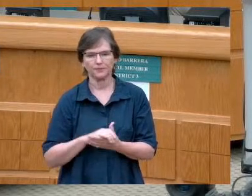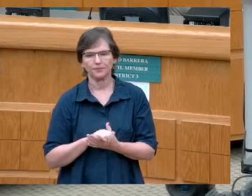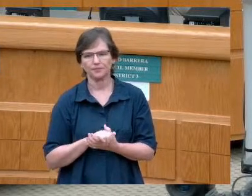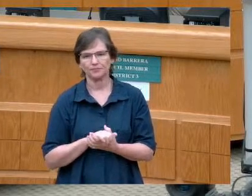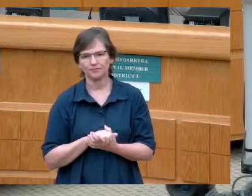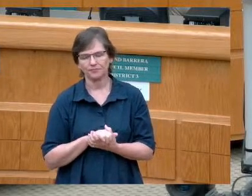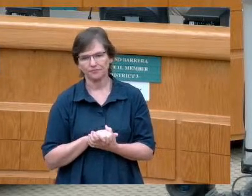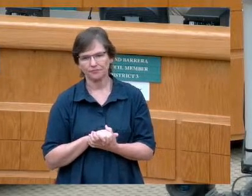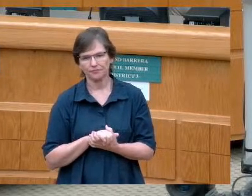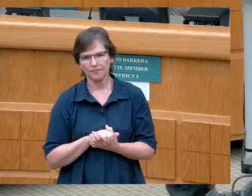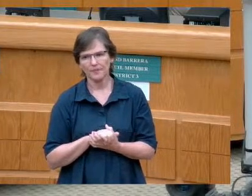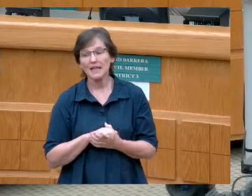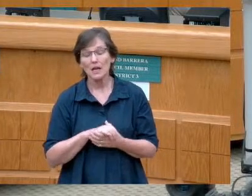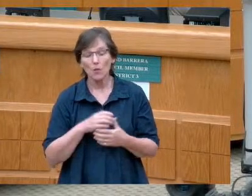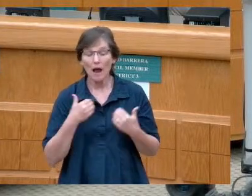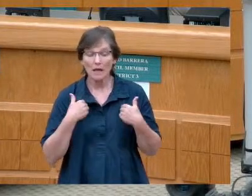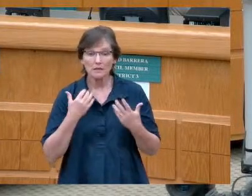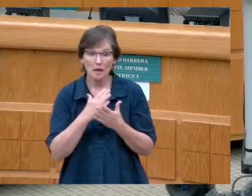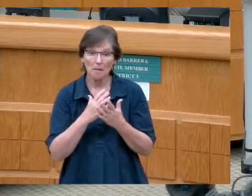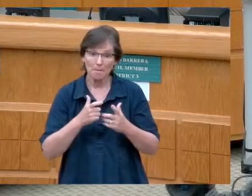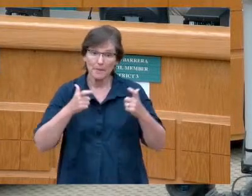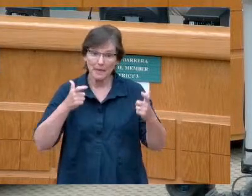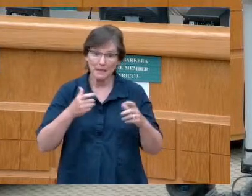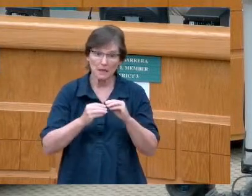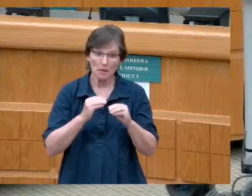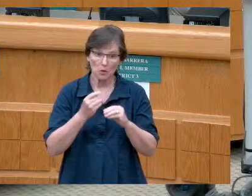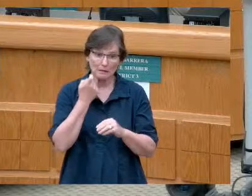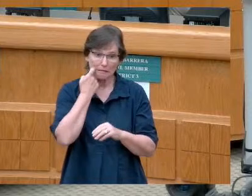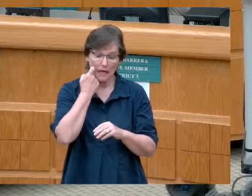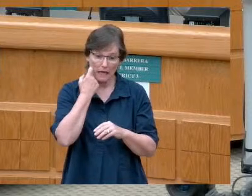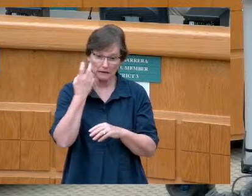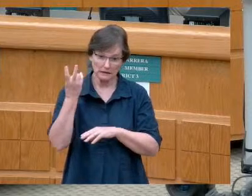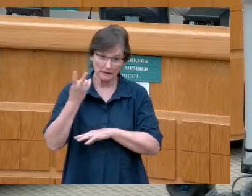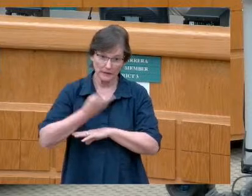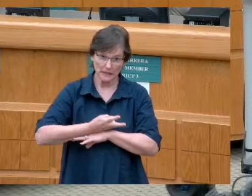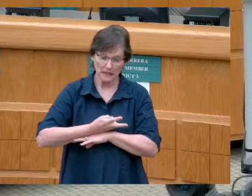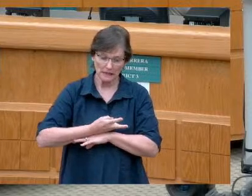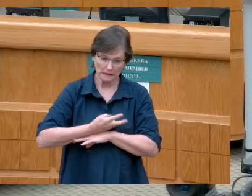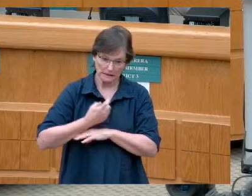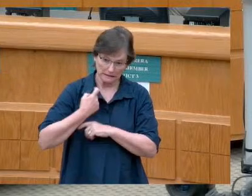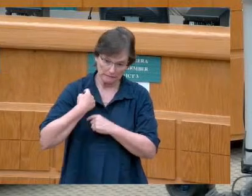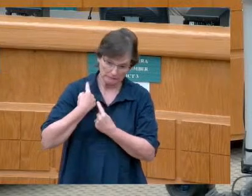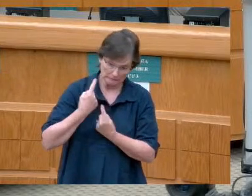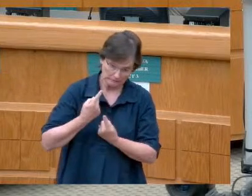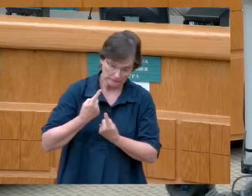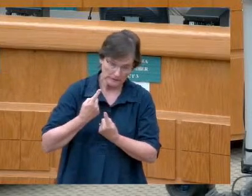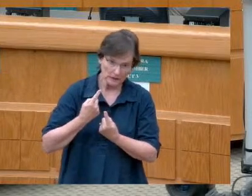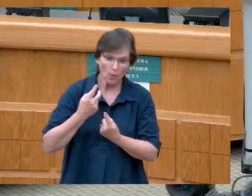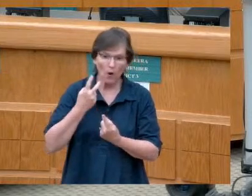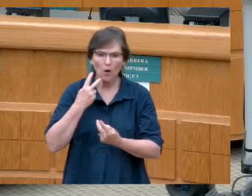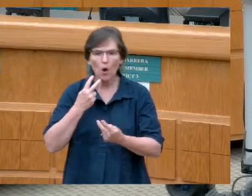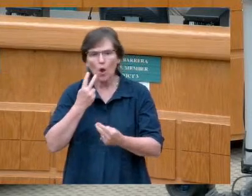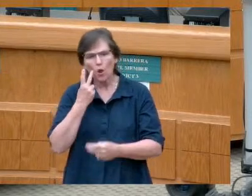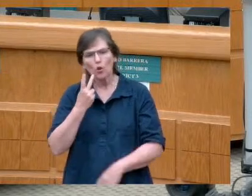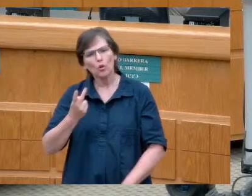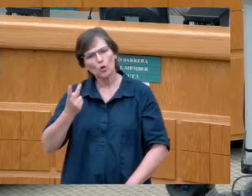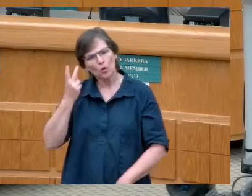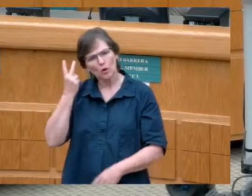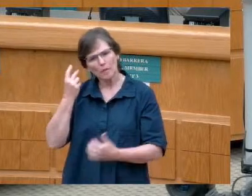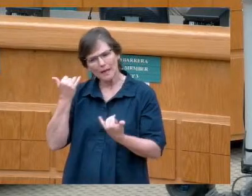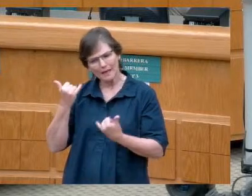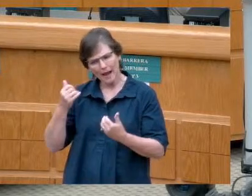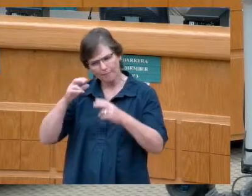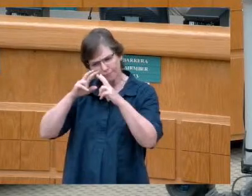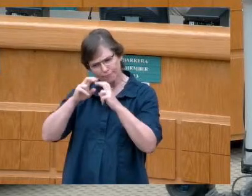talking some pretty significant numbers over the last 7 days, and we went back to look on what does this mean. And so